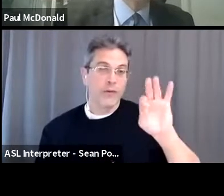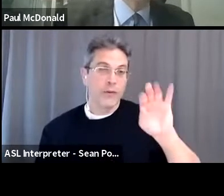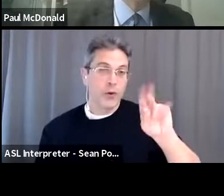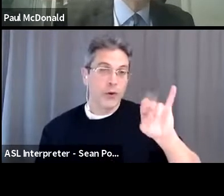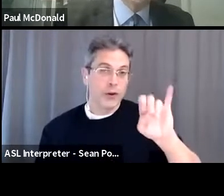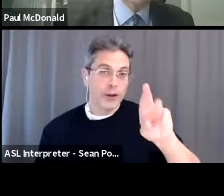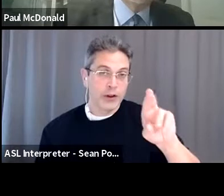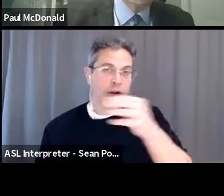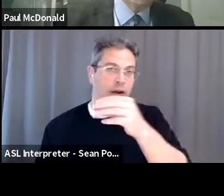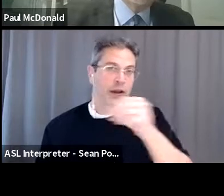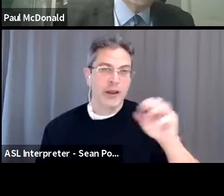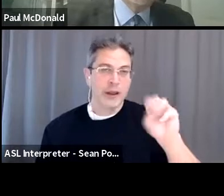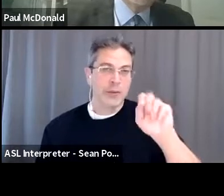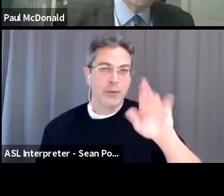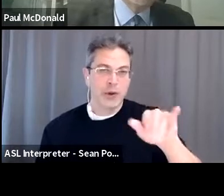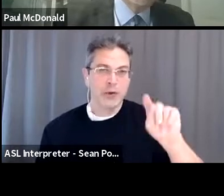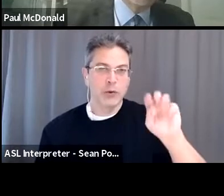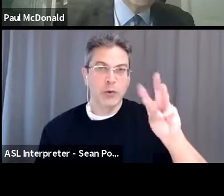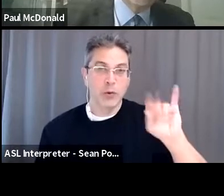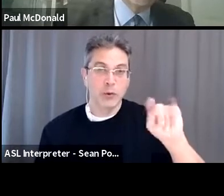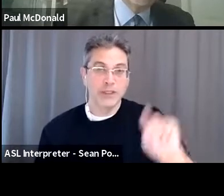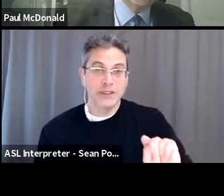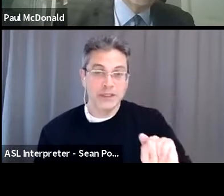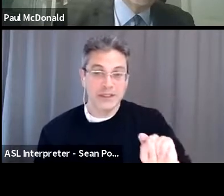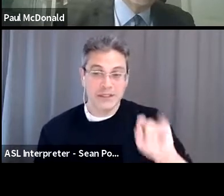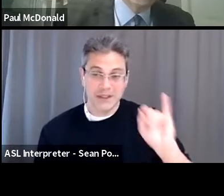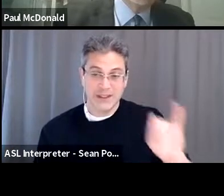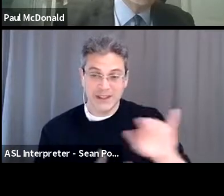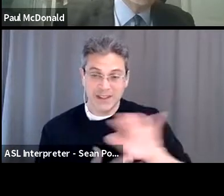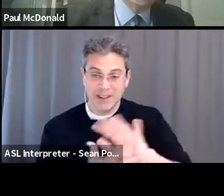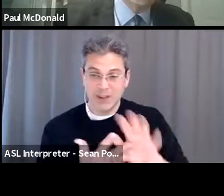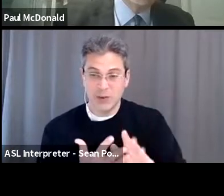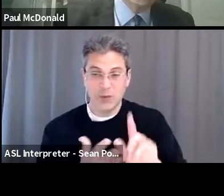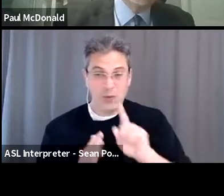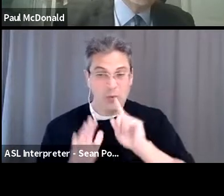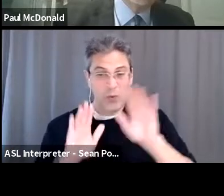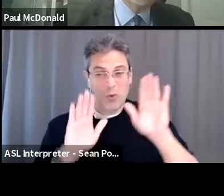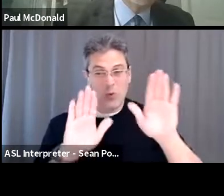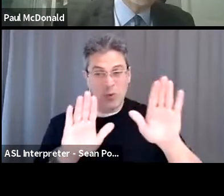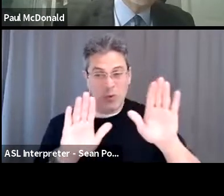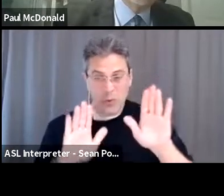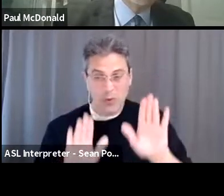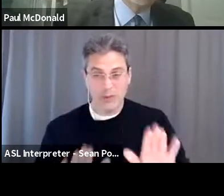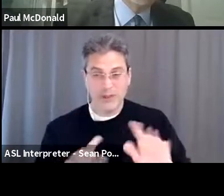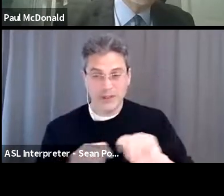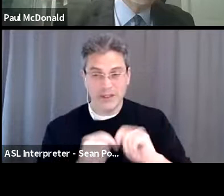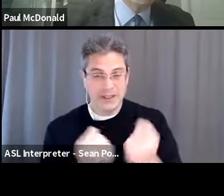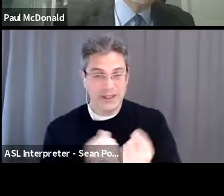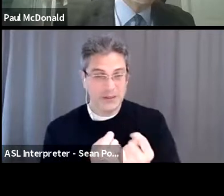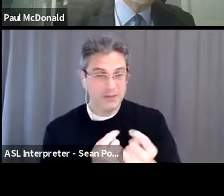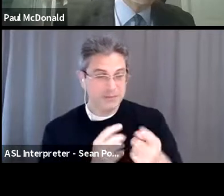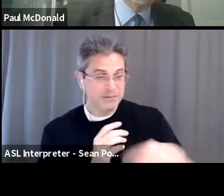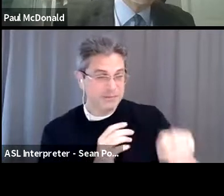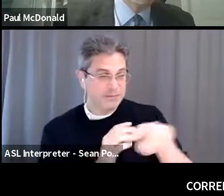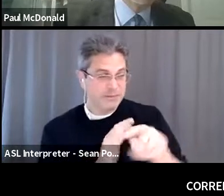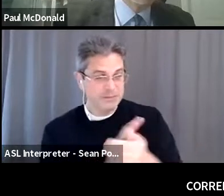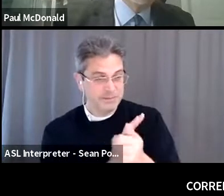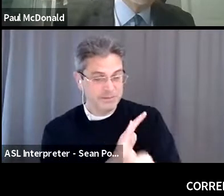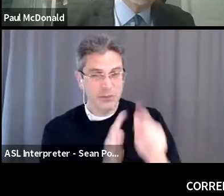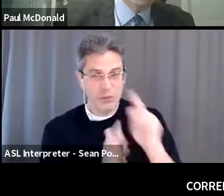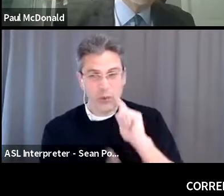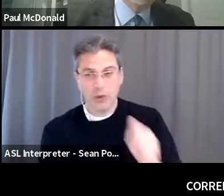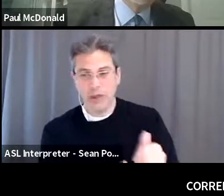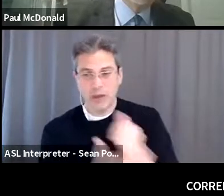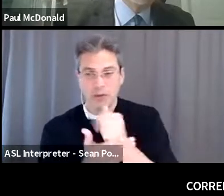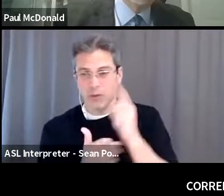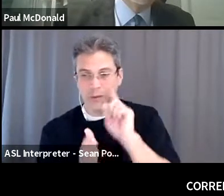Viktorowicz. And with this absolutely all-star team, we are really looking forward over the next few years to building our collaboration